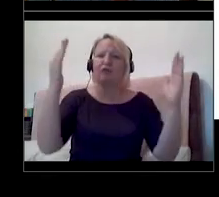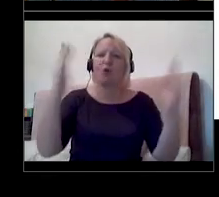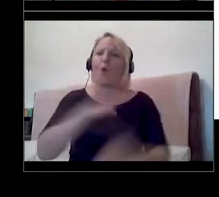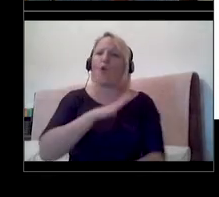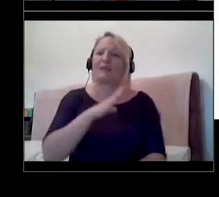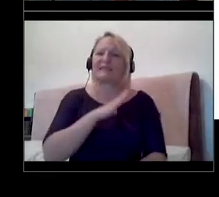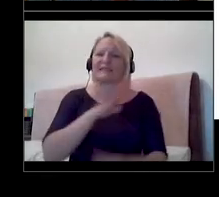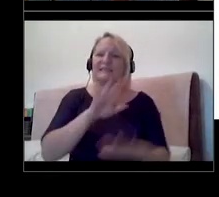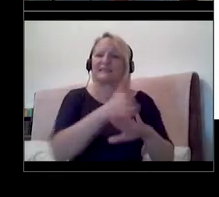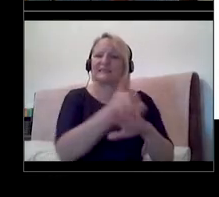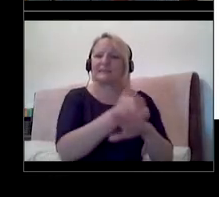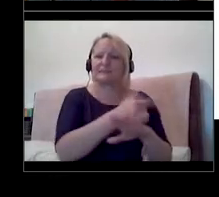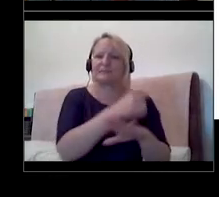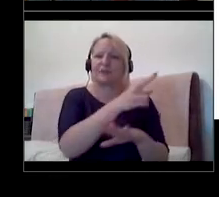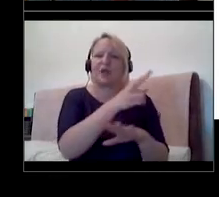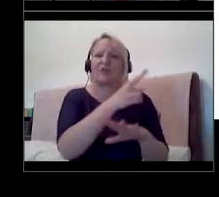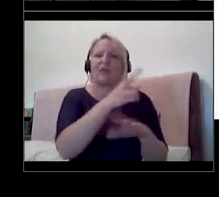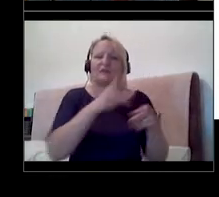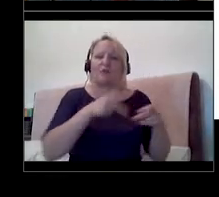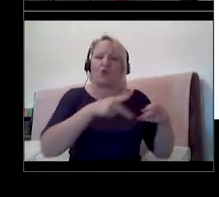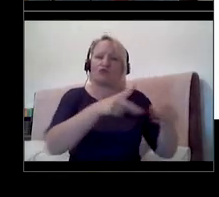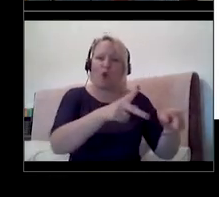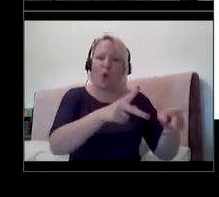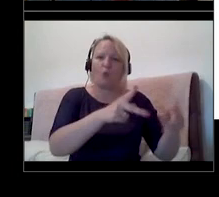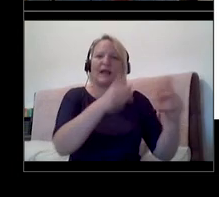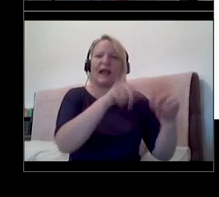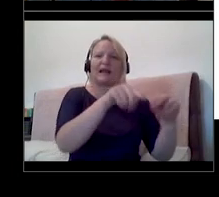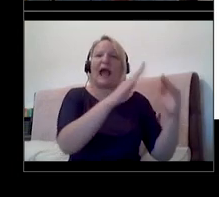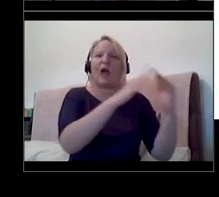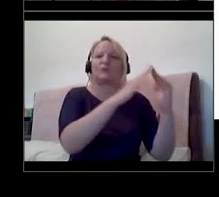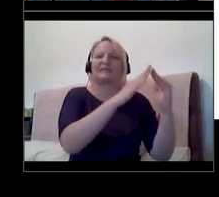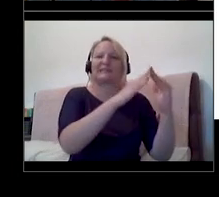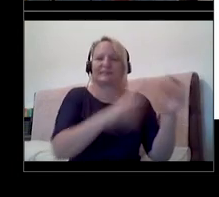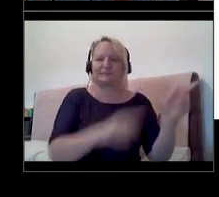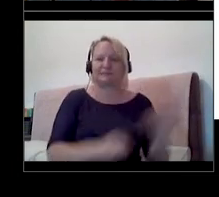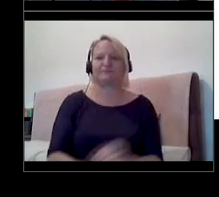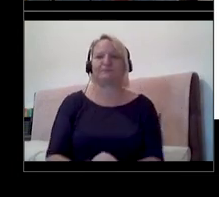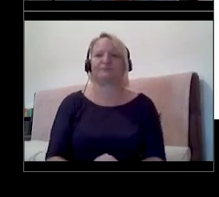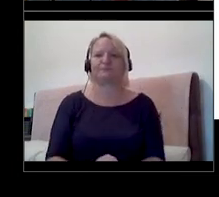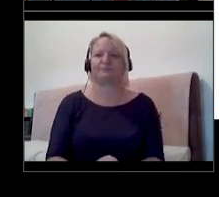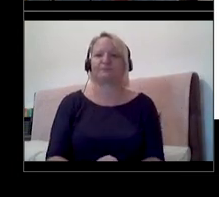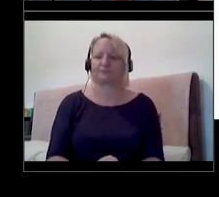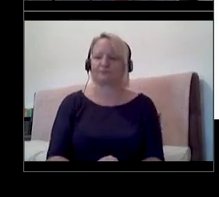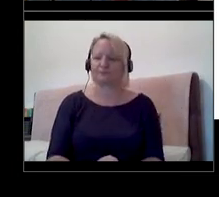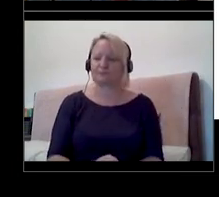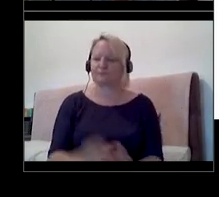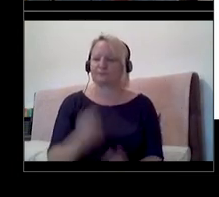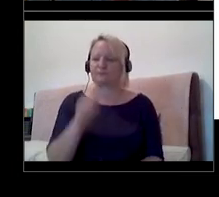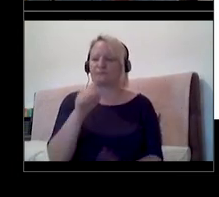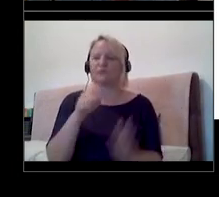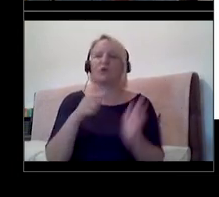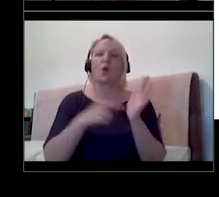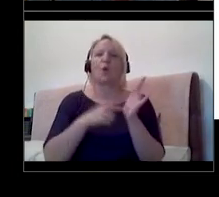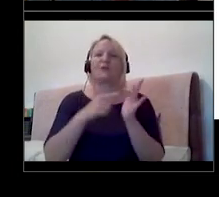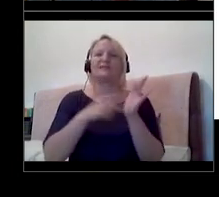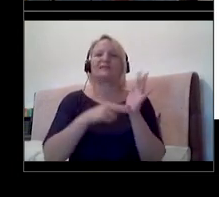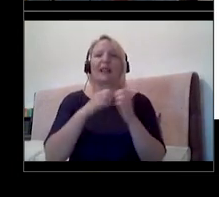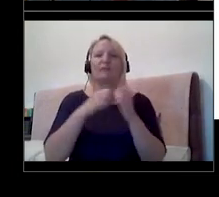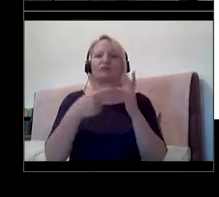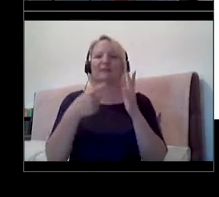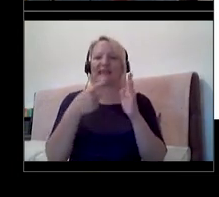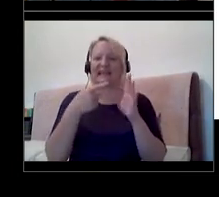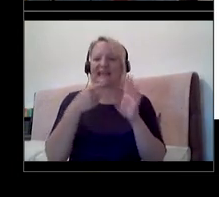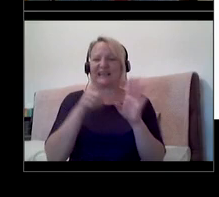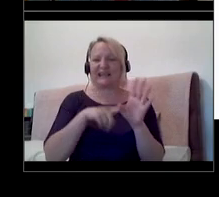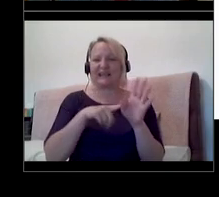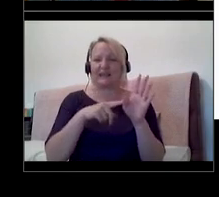the road and the house. So along the Tilbury Viaduct, where the route is above ground